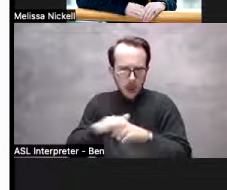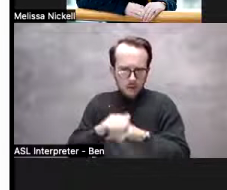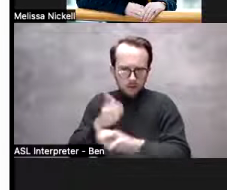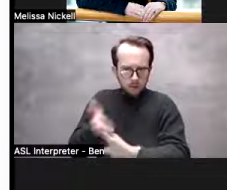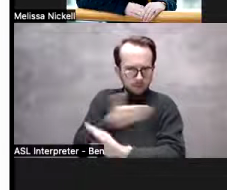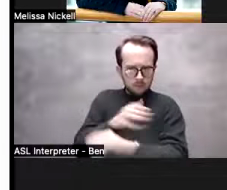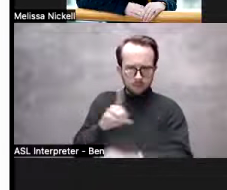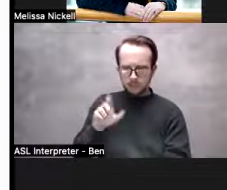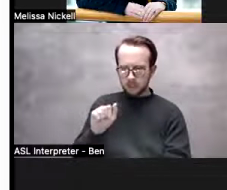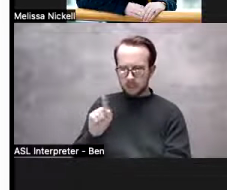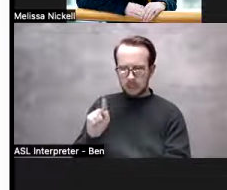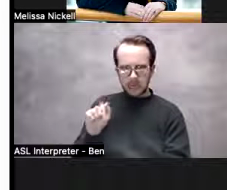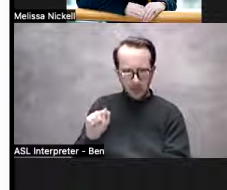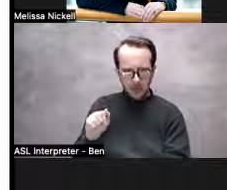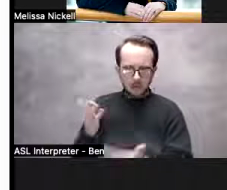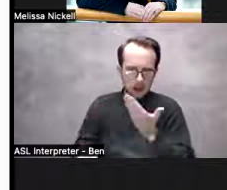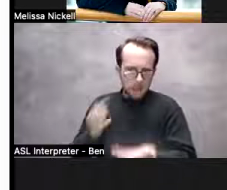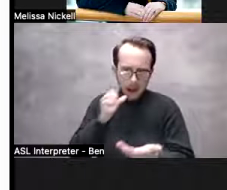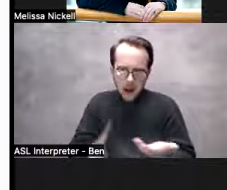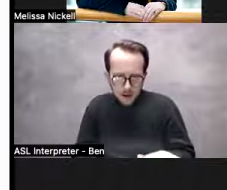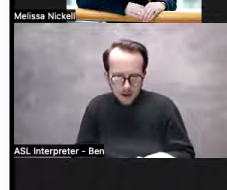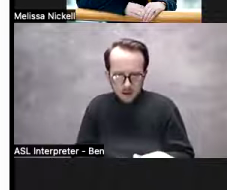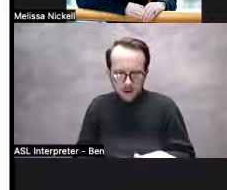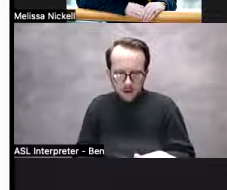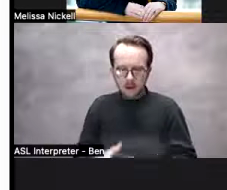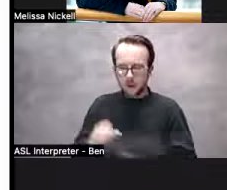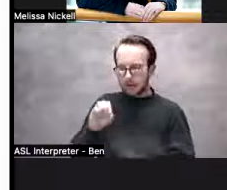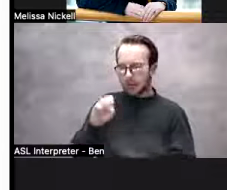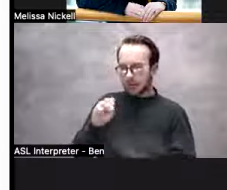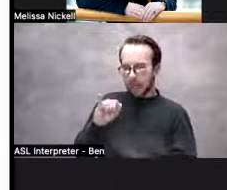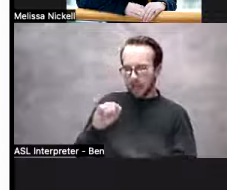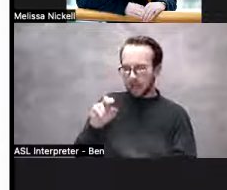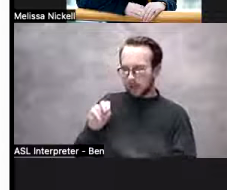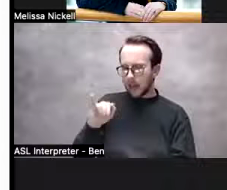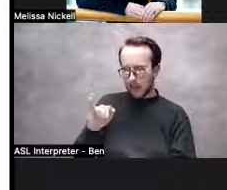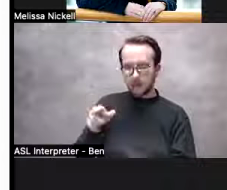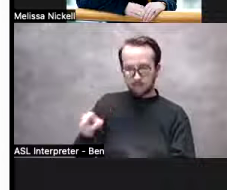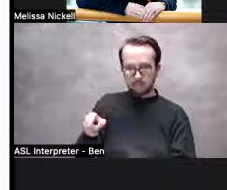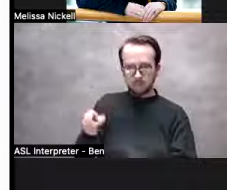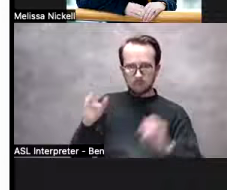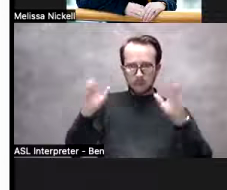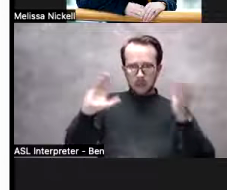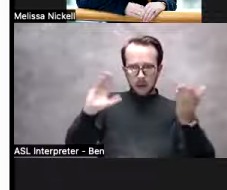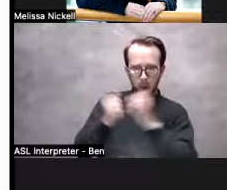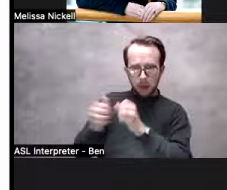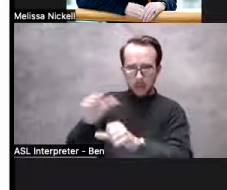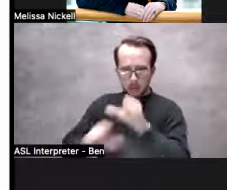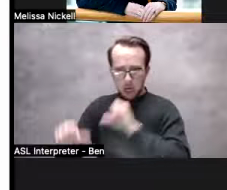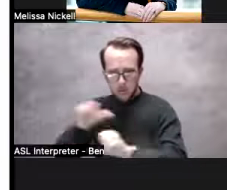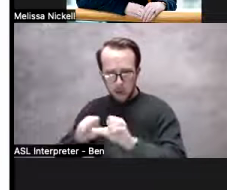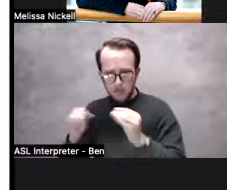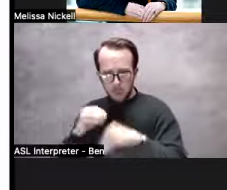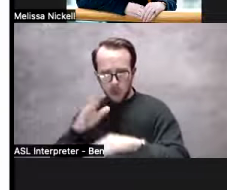established investigator. So the ESI or new investigators was compared more to each other than to the real established investigators. And